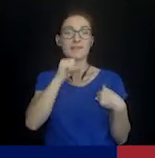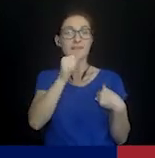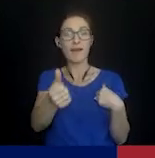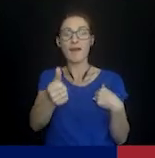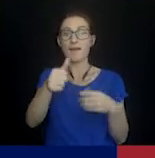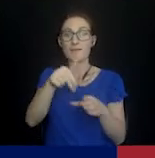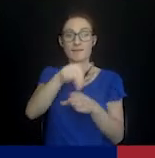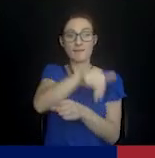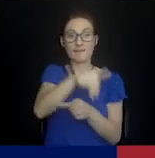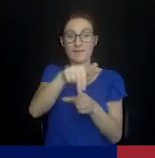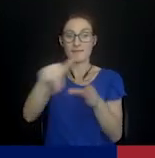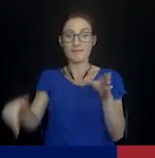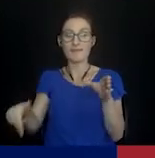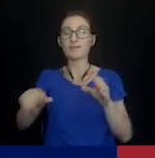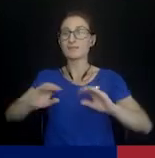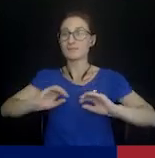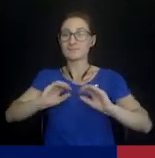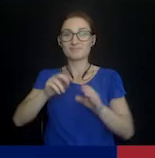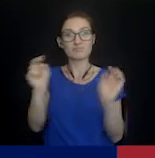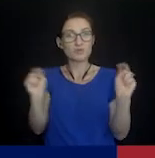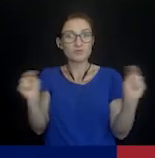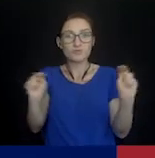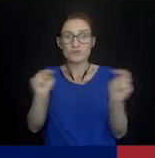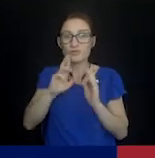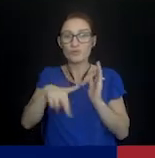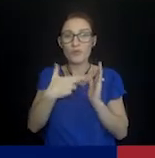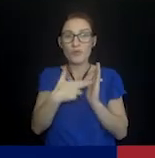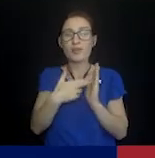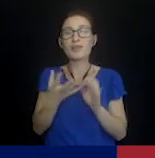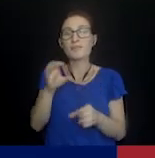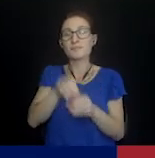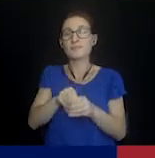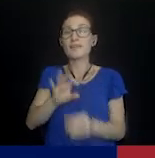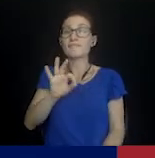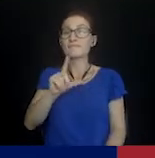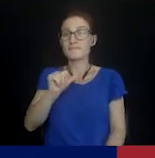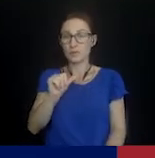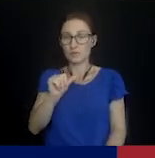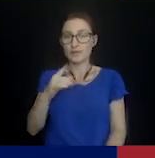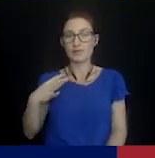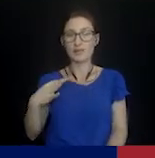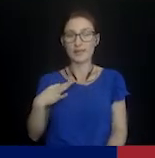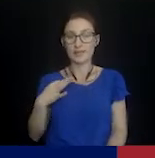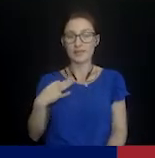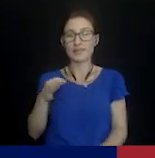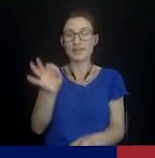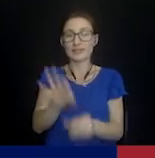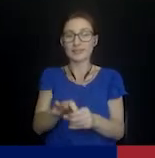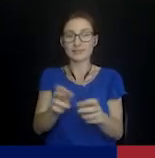role in a state of Florida elected position, but as I said, it's nonpartisan.